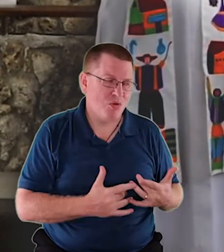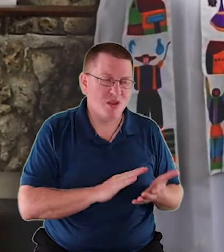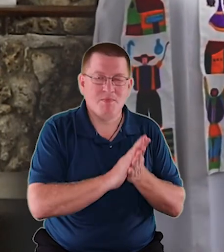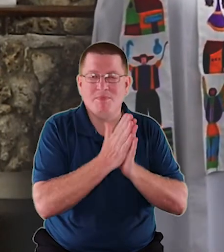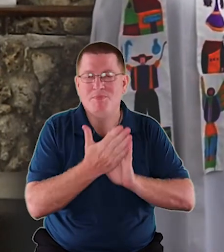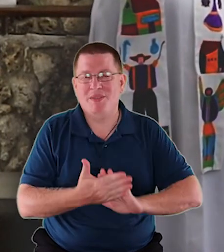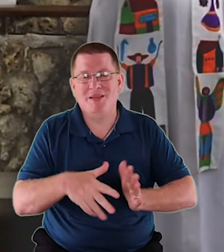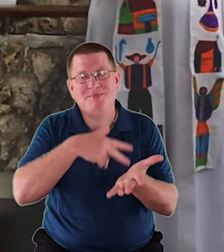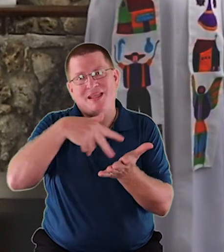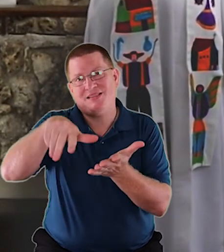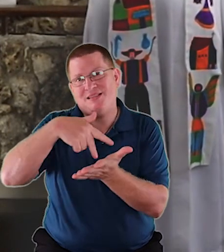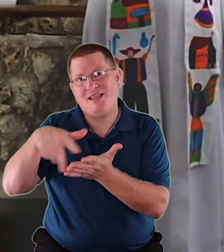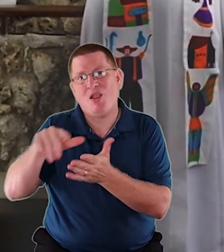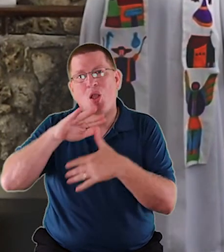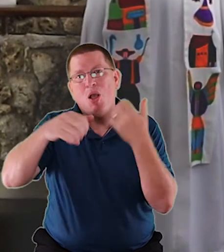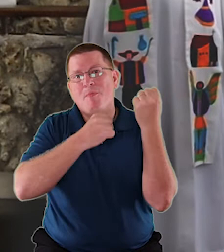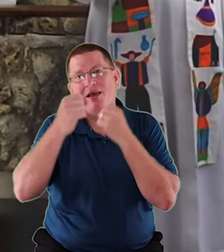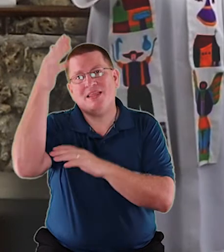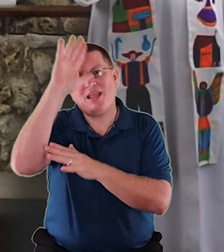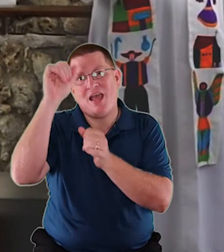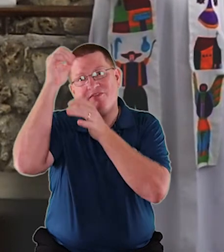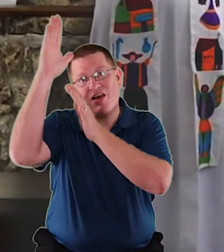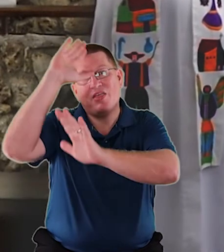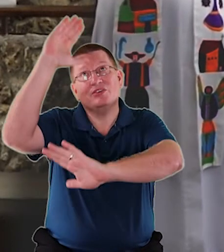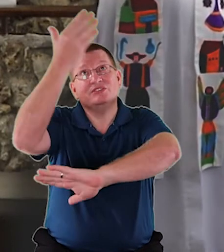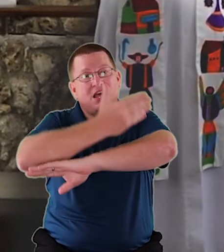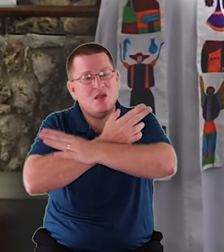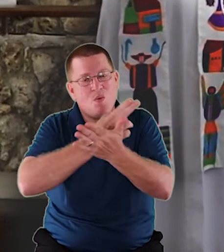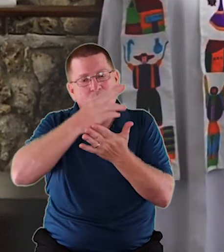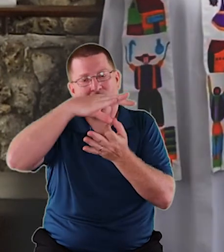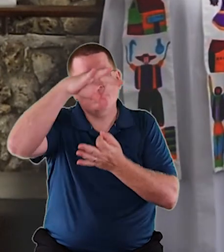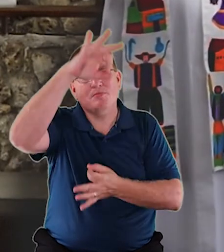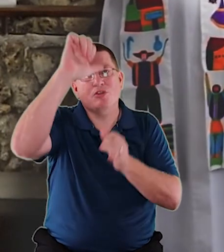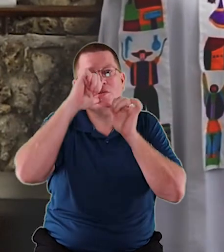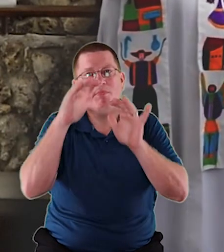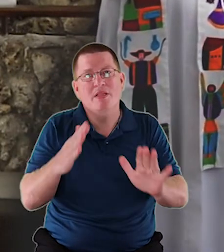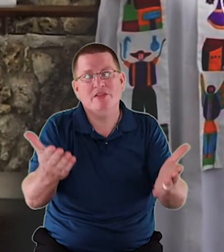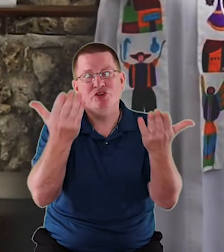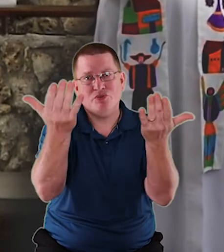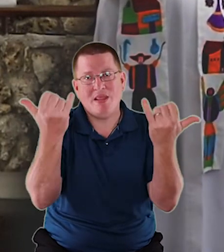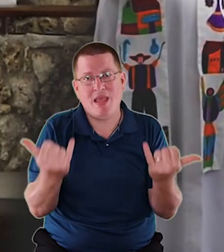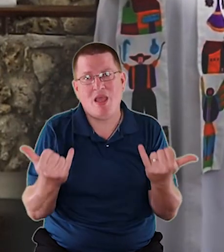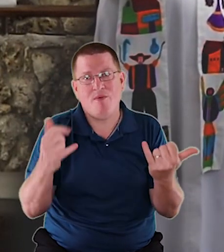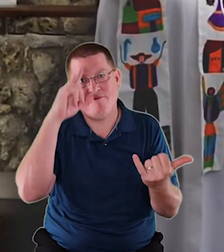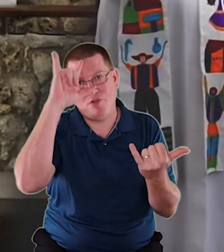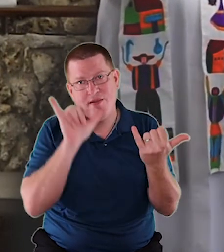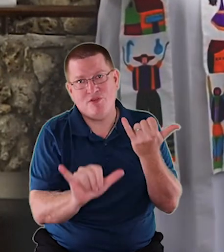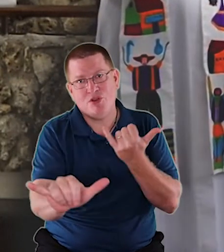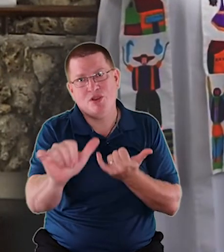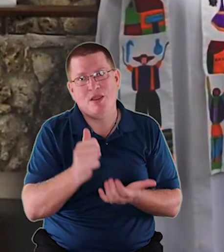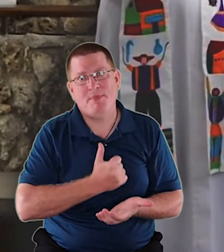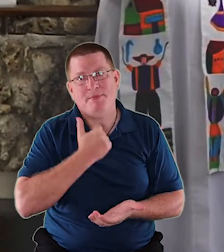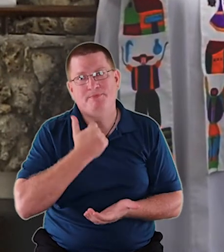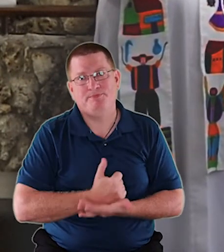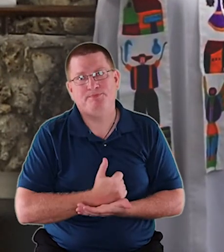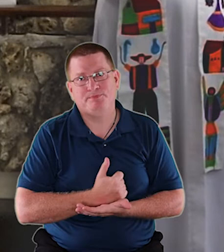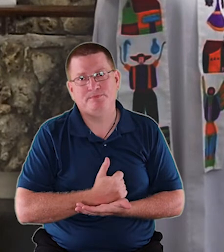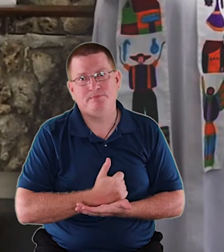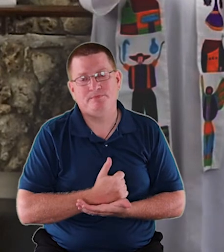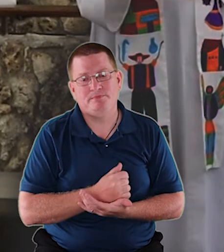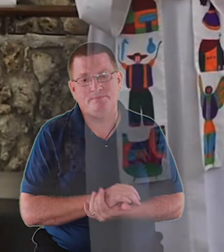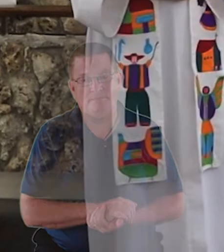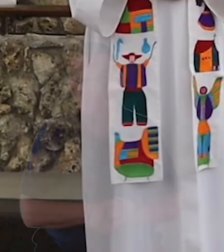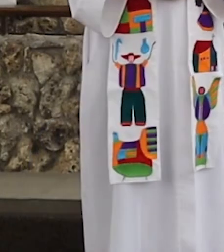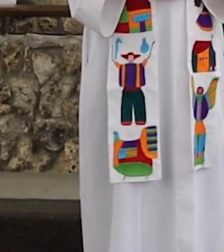into dancing. Almighty God, Father, Son, and Holy Spirit, bless you now and forever. Amen.